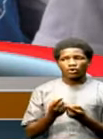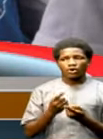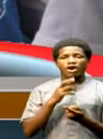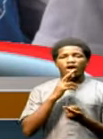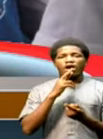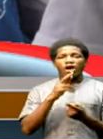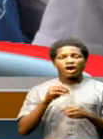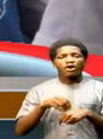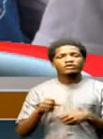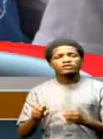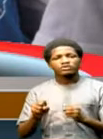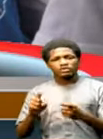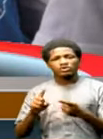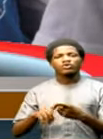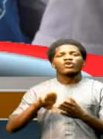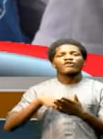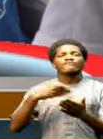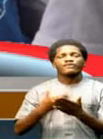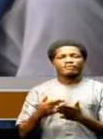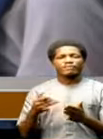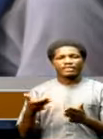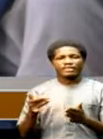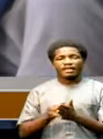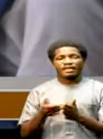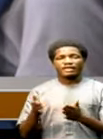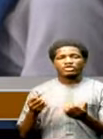of the 2023 general elections.